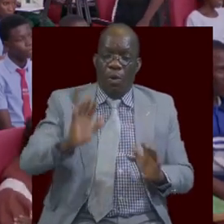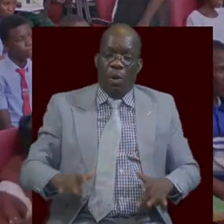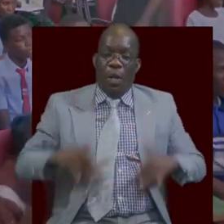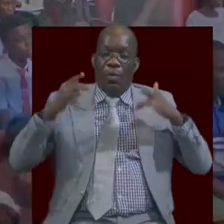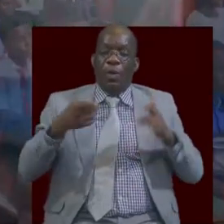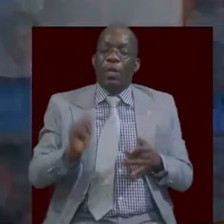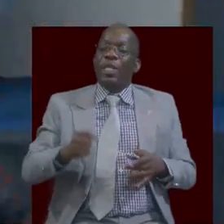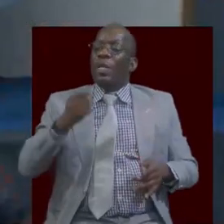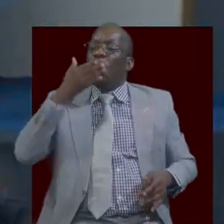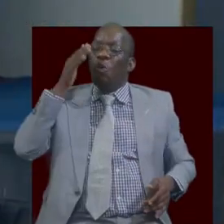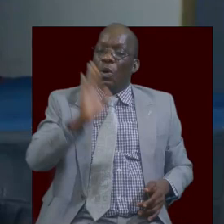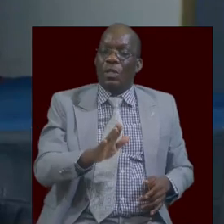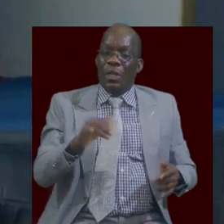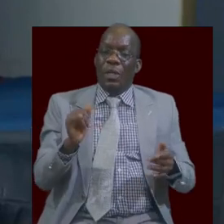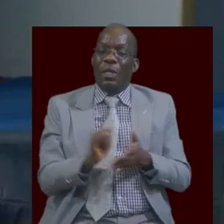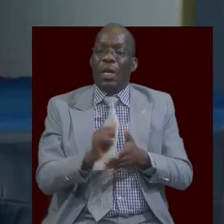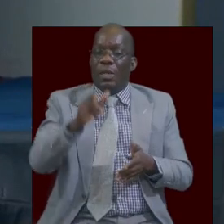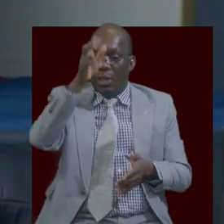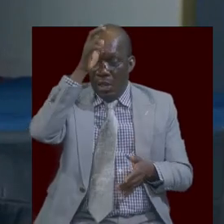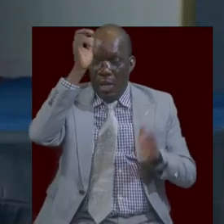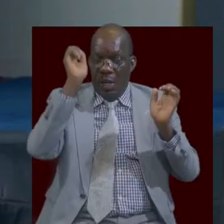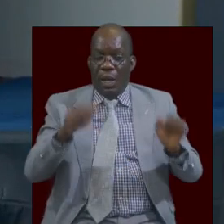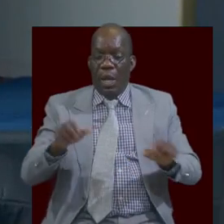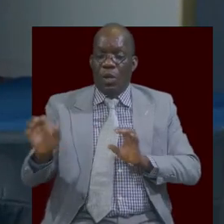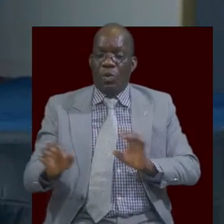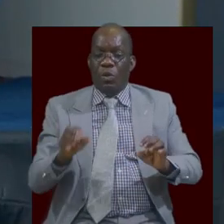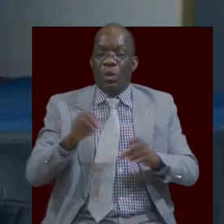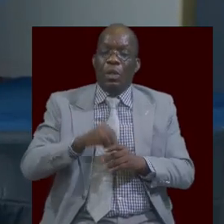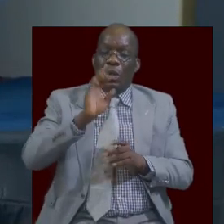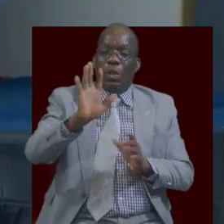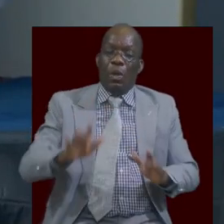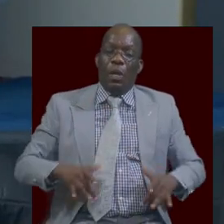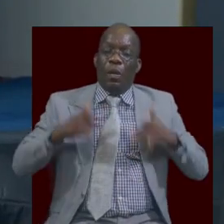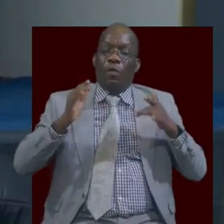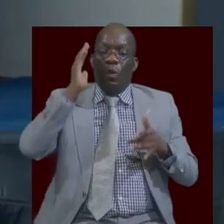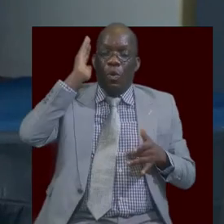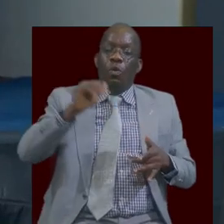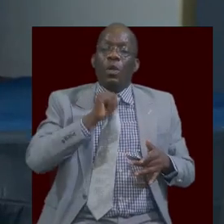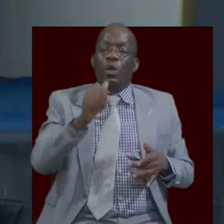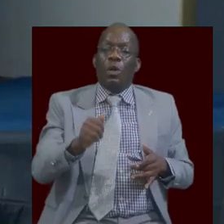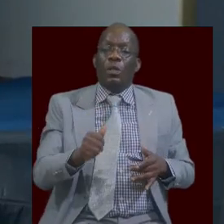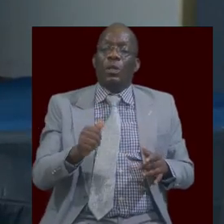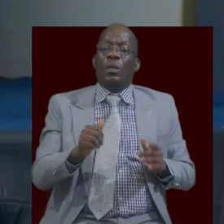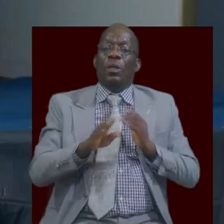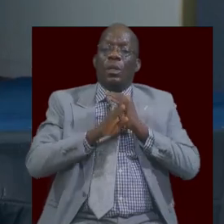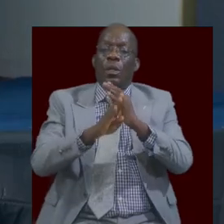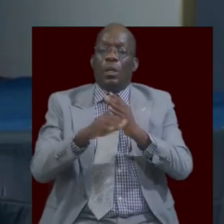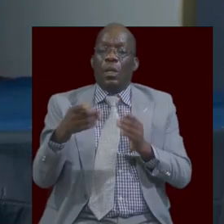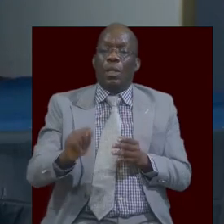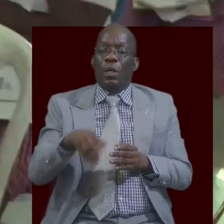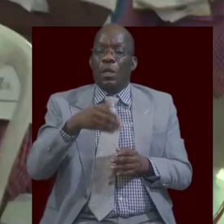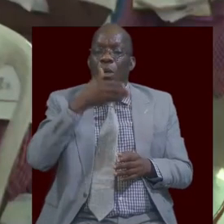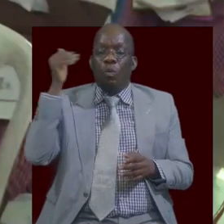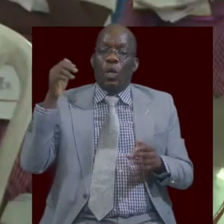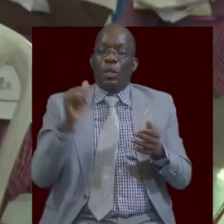Satan could do in your life will not hinder the best that God will